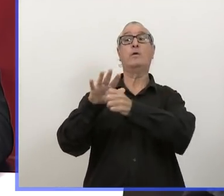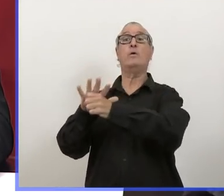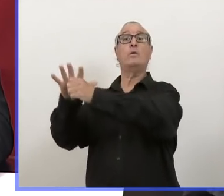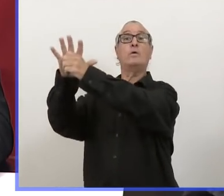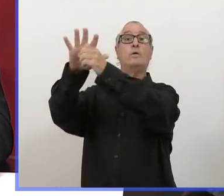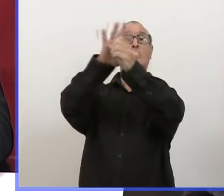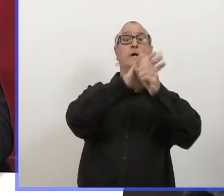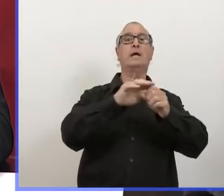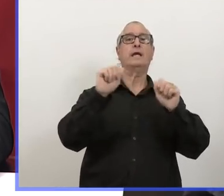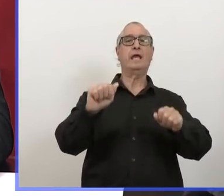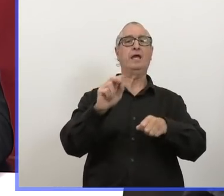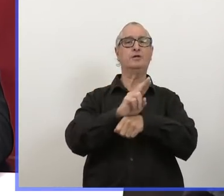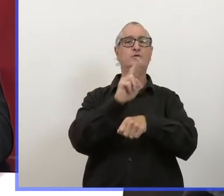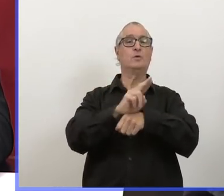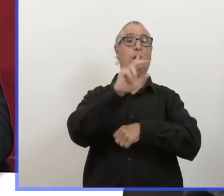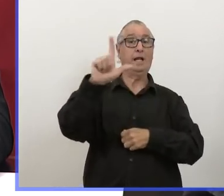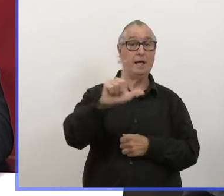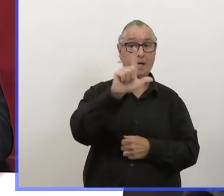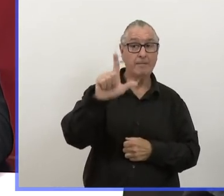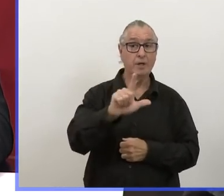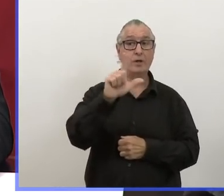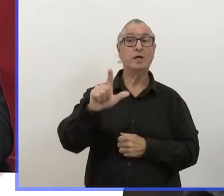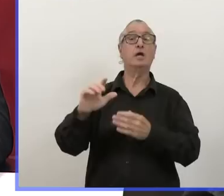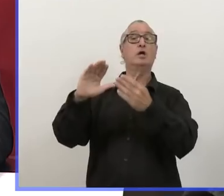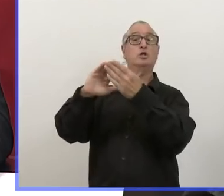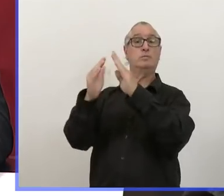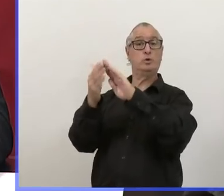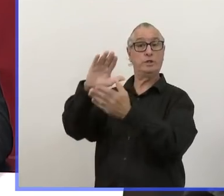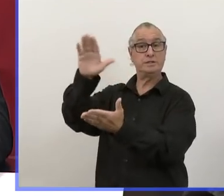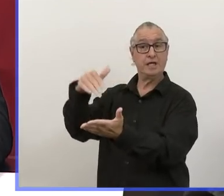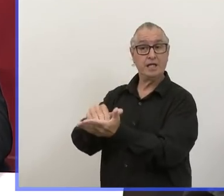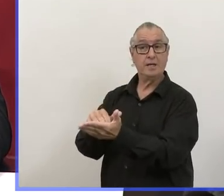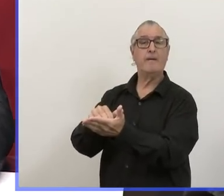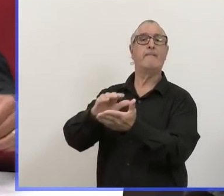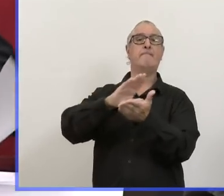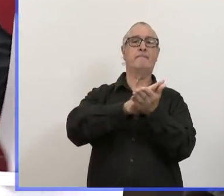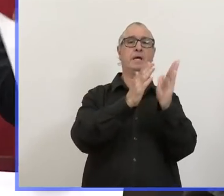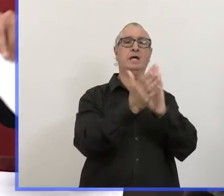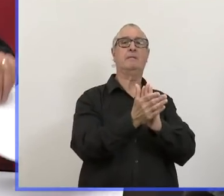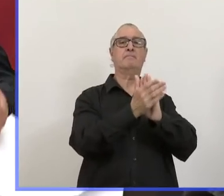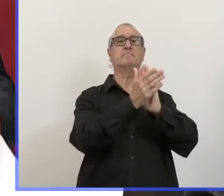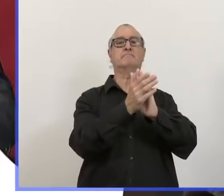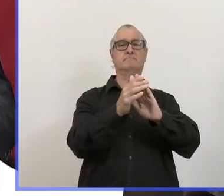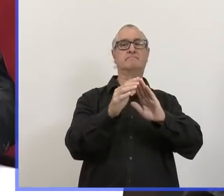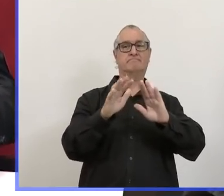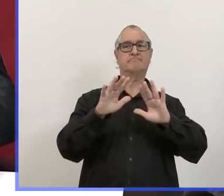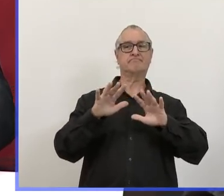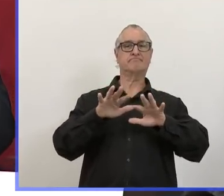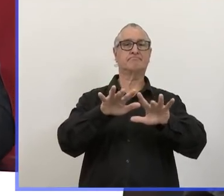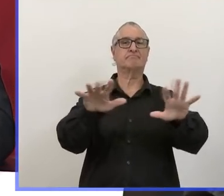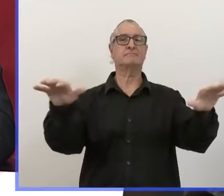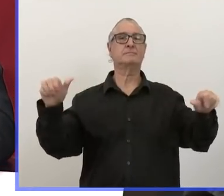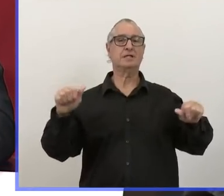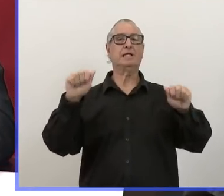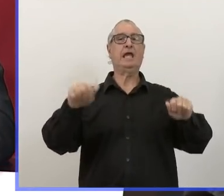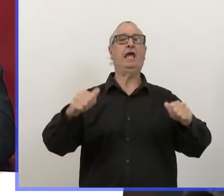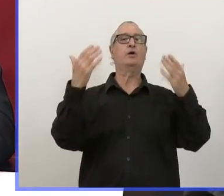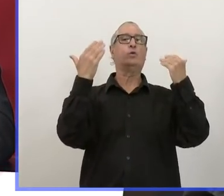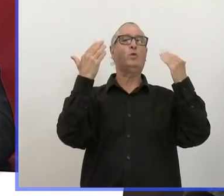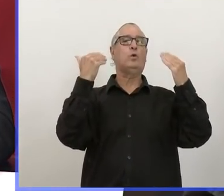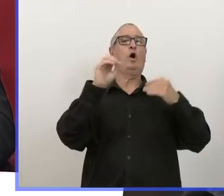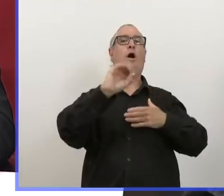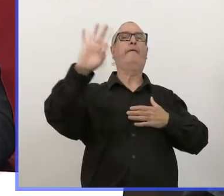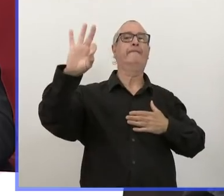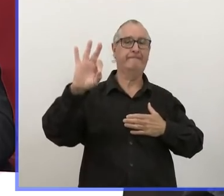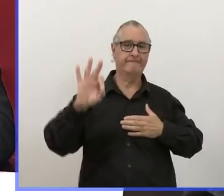for vulnerable people who may not otherwise have a means to cool off during heat waves. The change allows for the